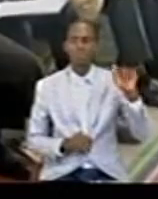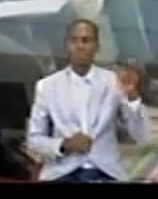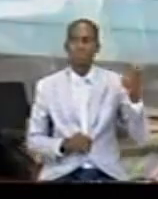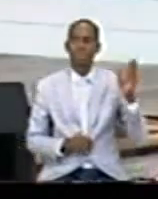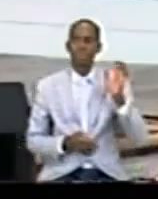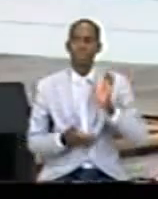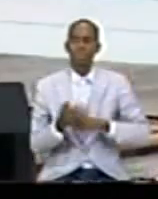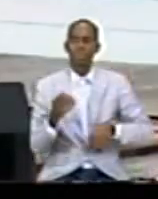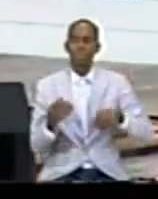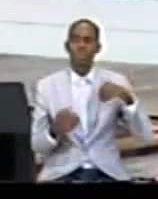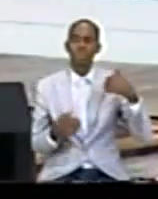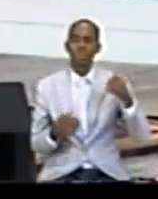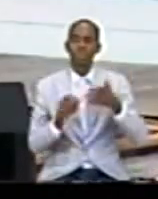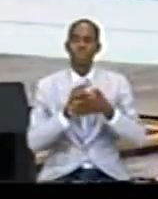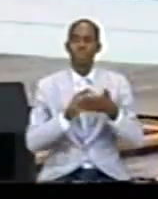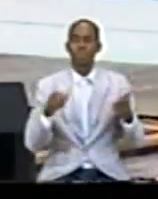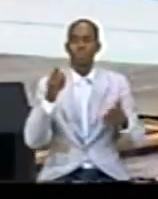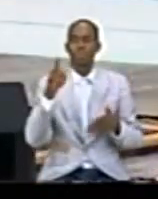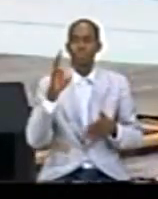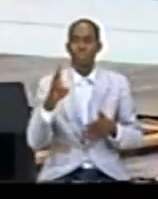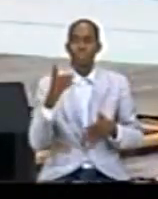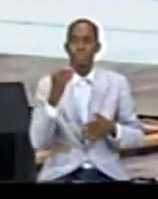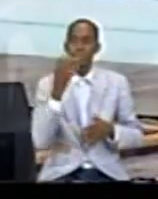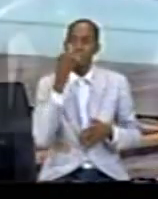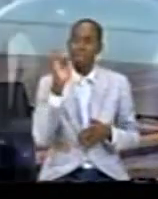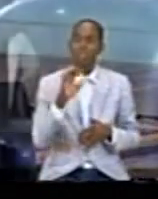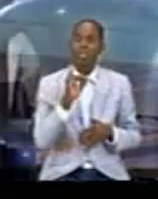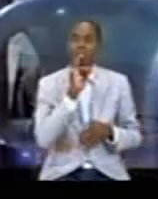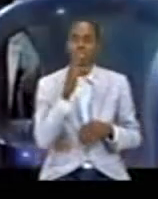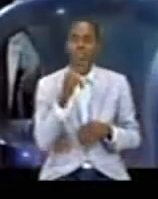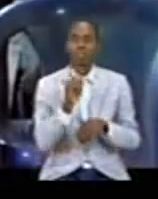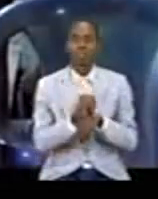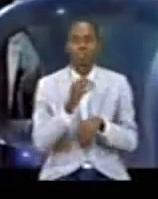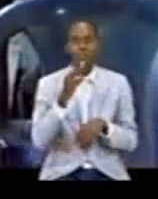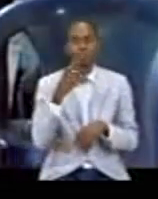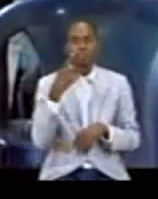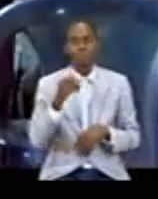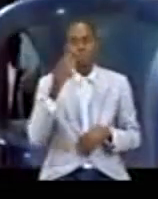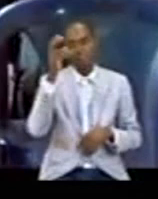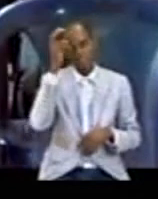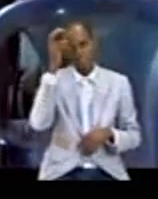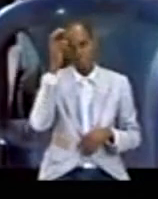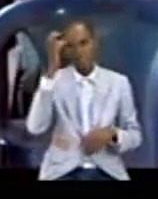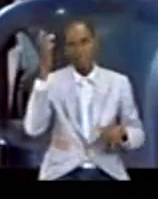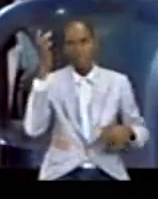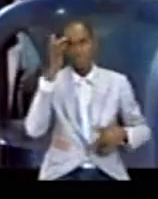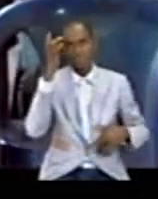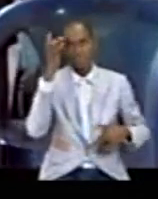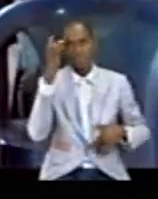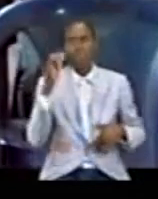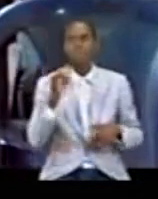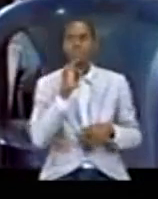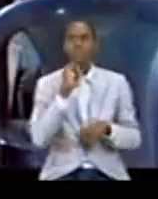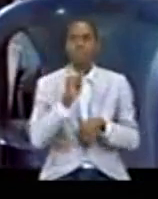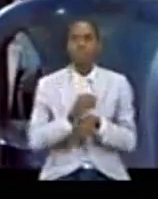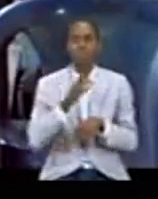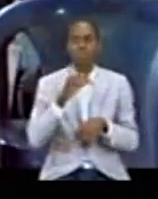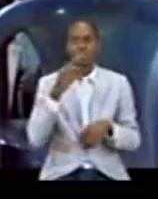27. The curse is a work of the devil. Disease, a work of the